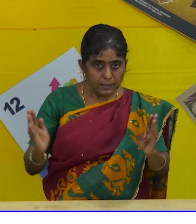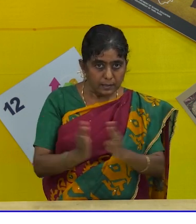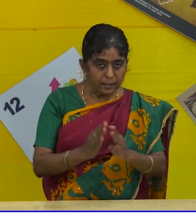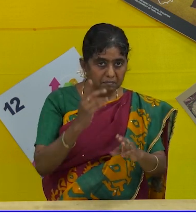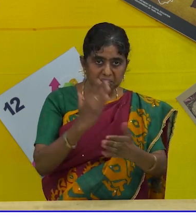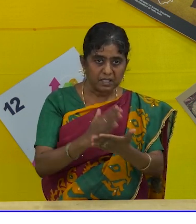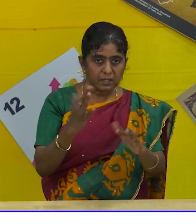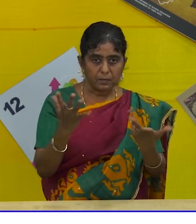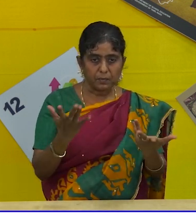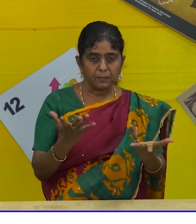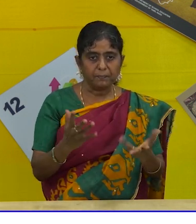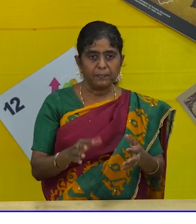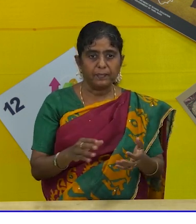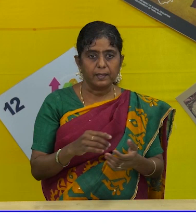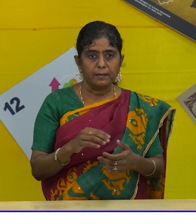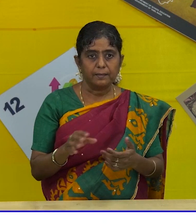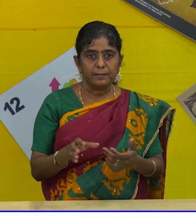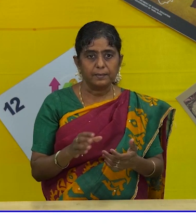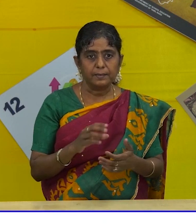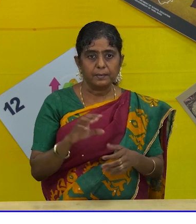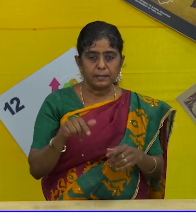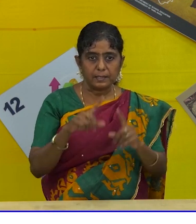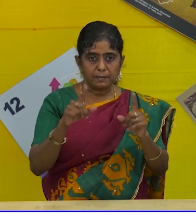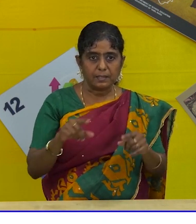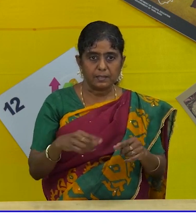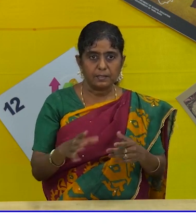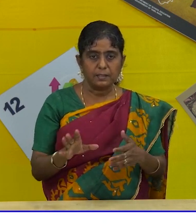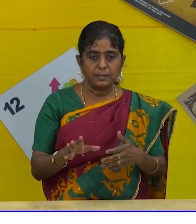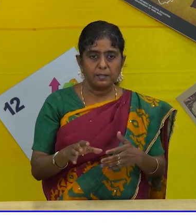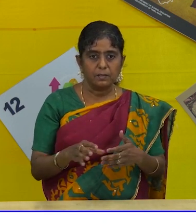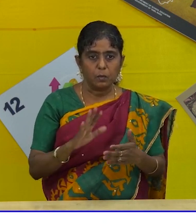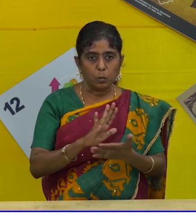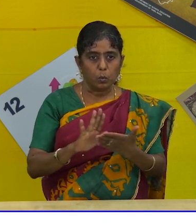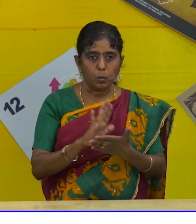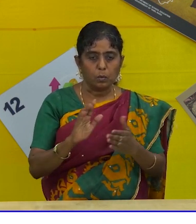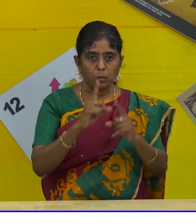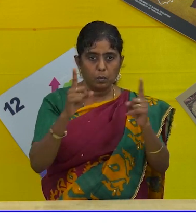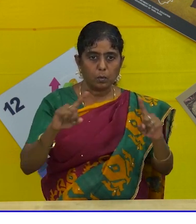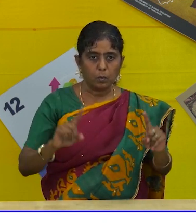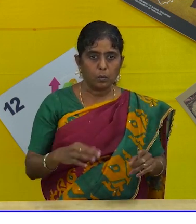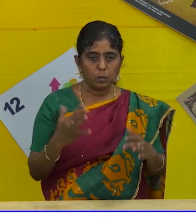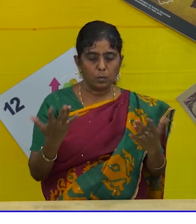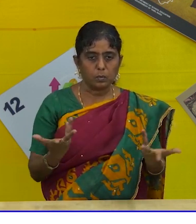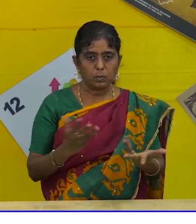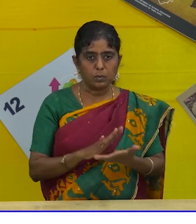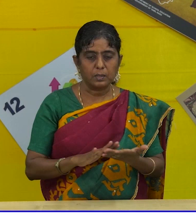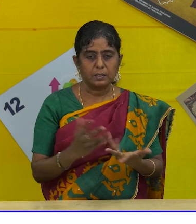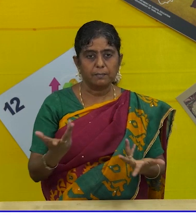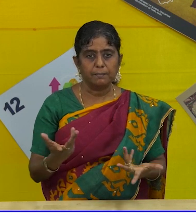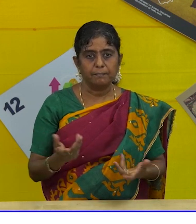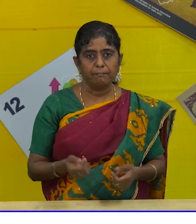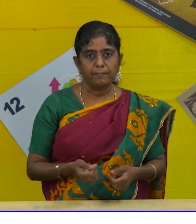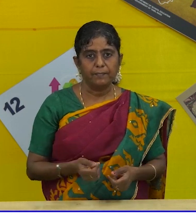Therefore, there is no point of intersection, this system of three linear equation should not have a